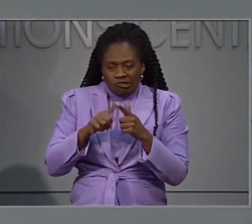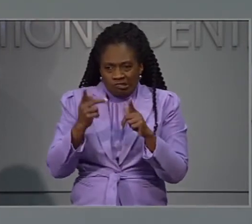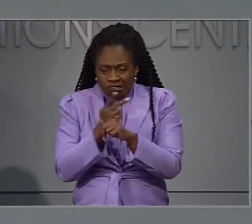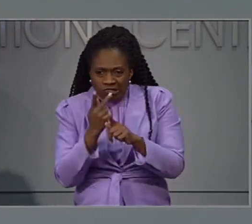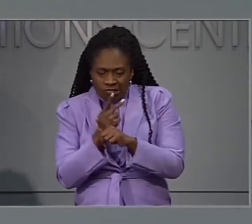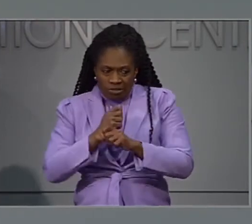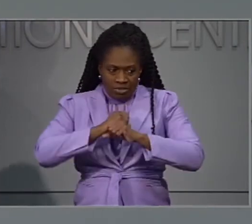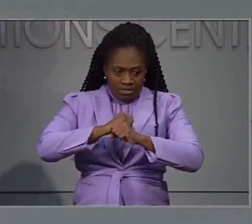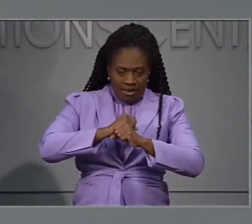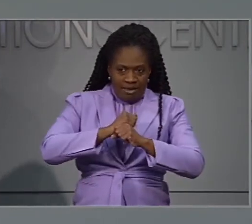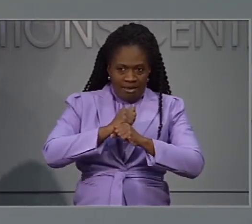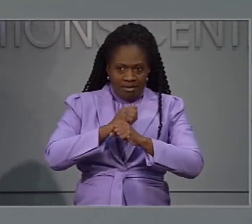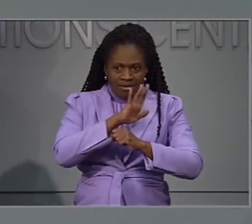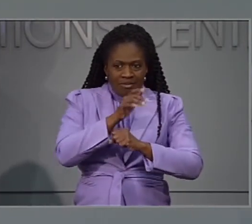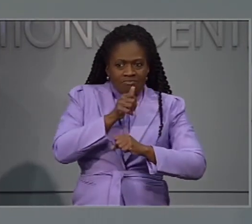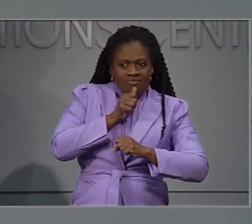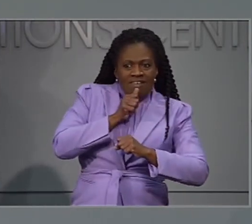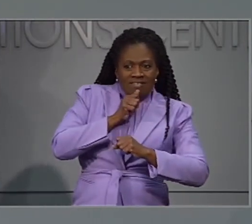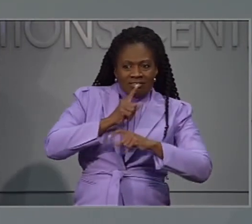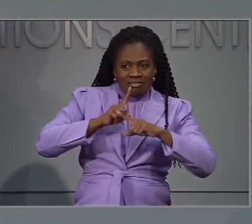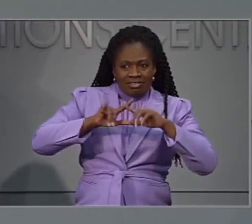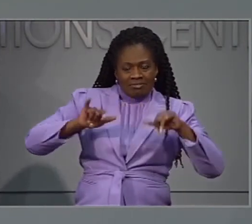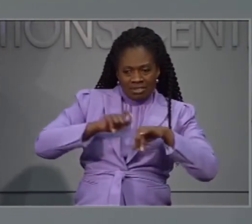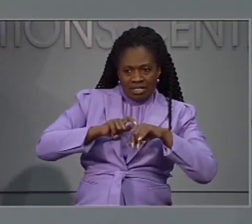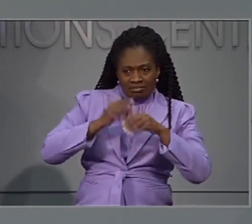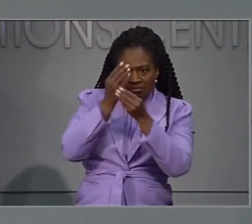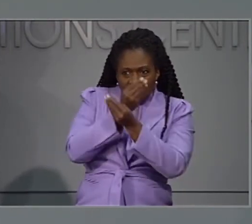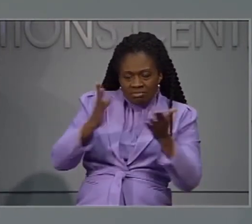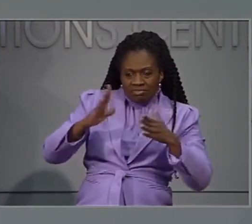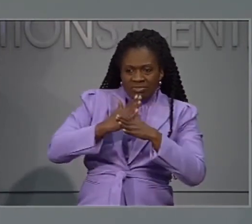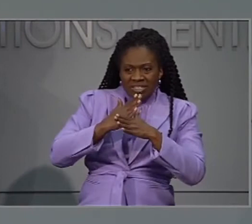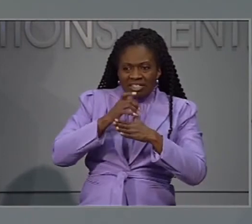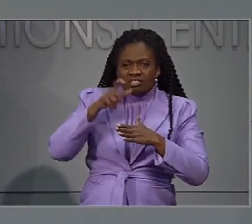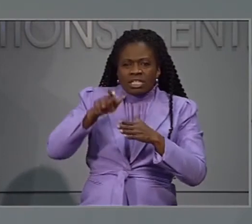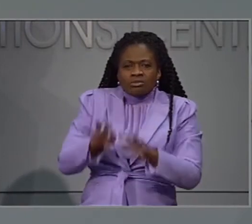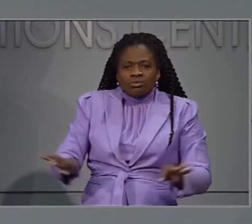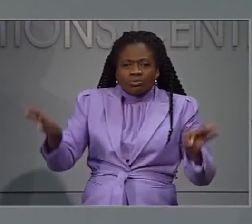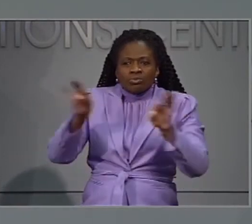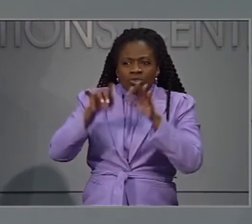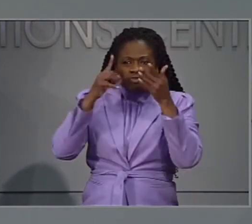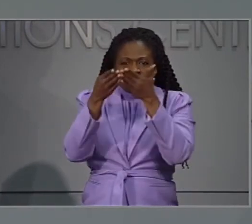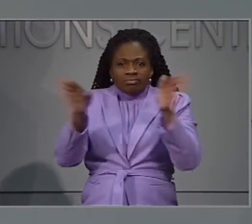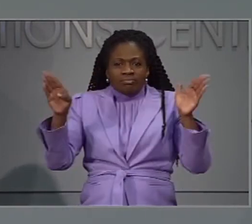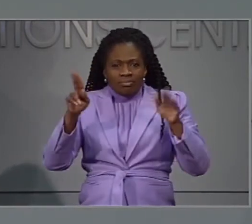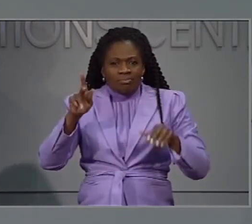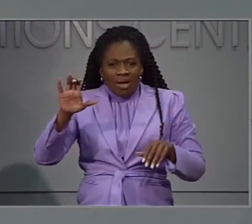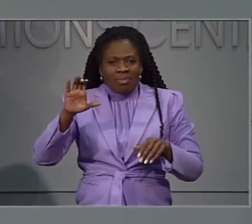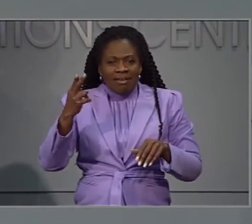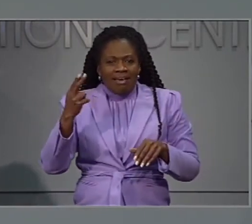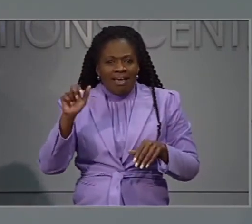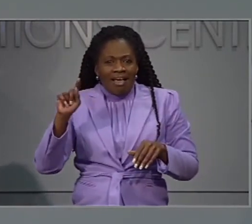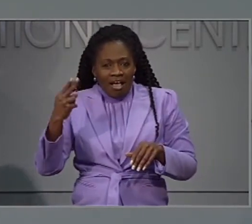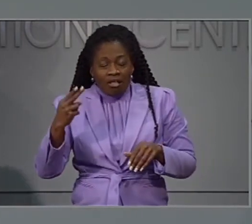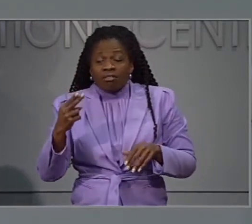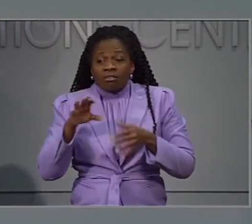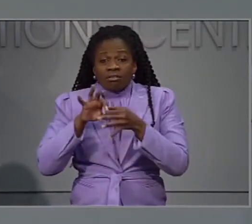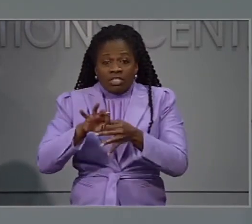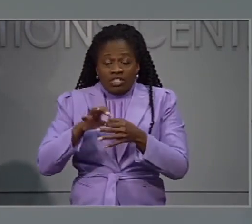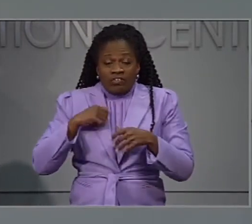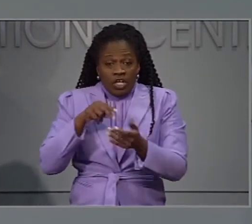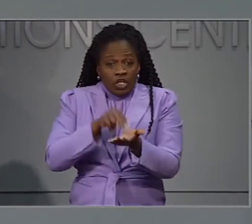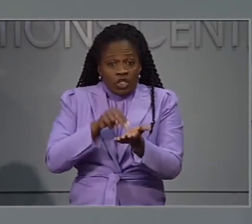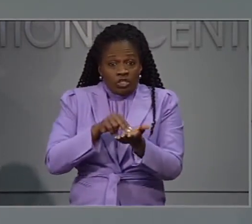of protecting privacy as well as sharing information that's necessary for public health. What we are doing in terms of a nursing